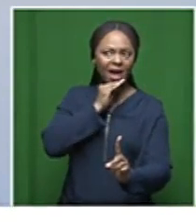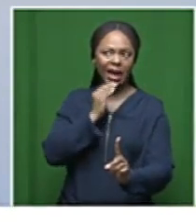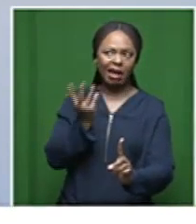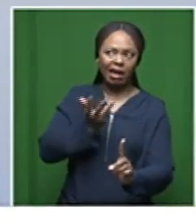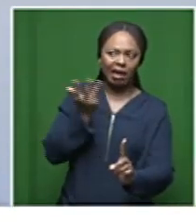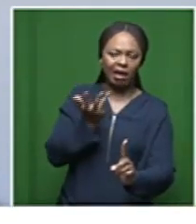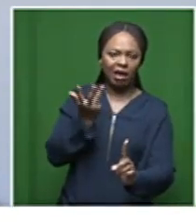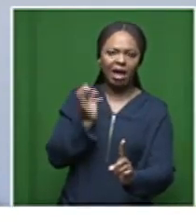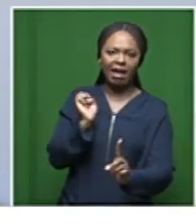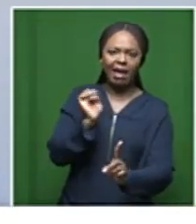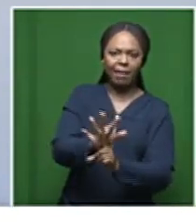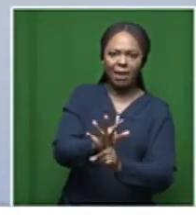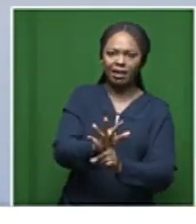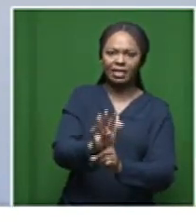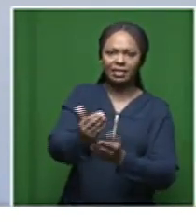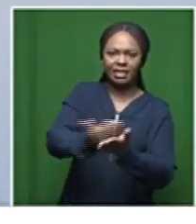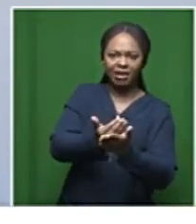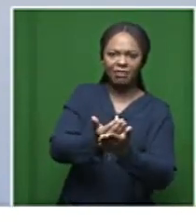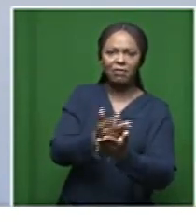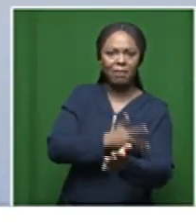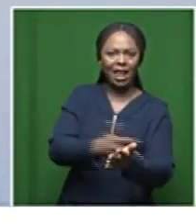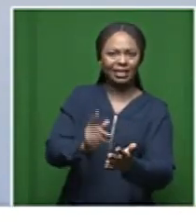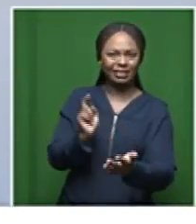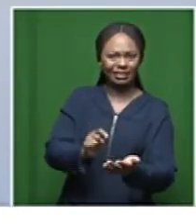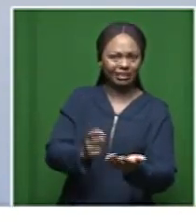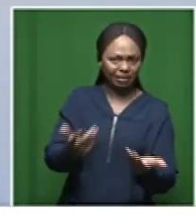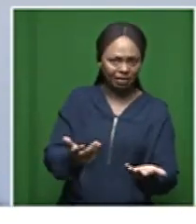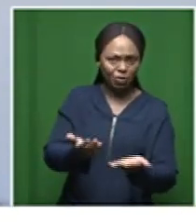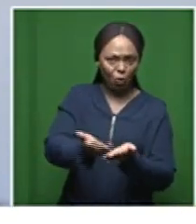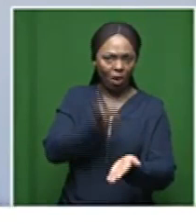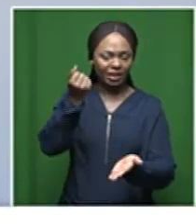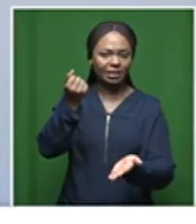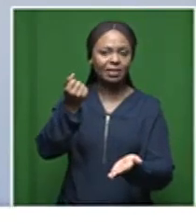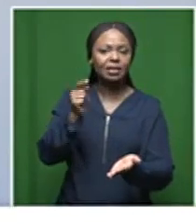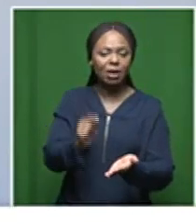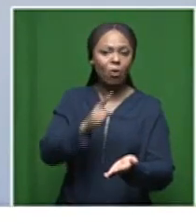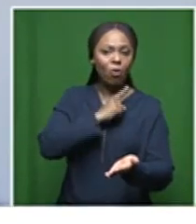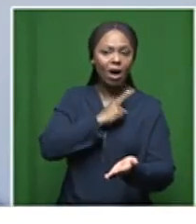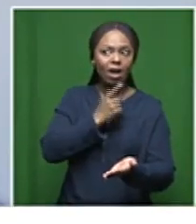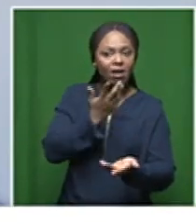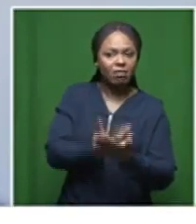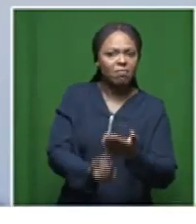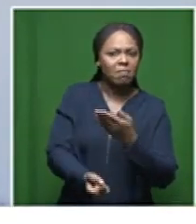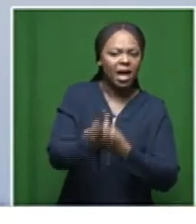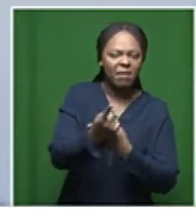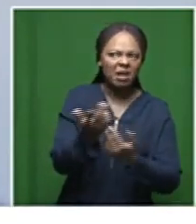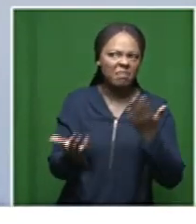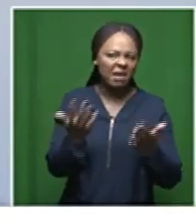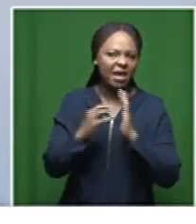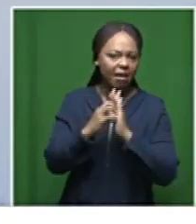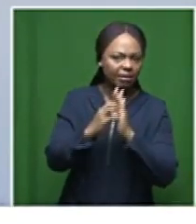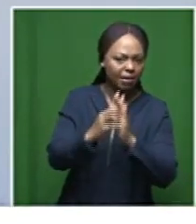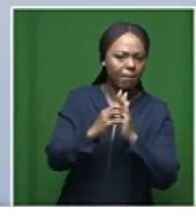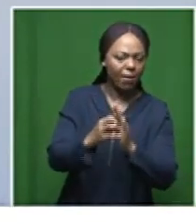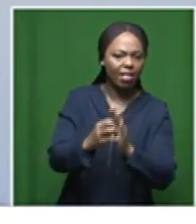could impact on the safety of that blood that you actually collect. Because what could happen is that, let's say, for instance, a